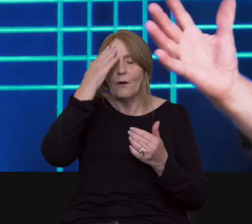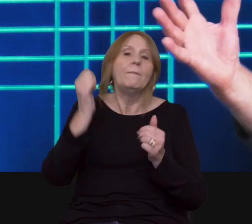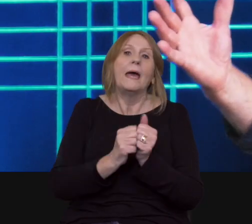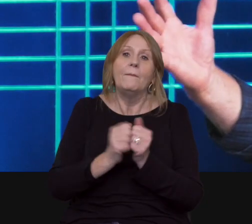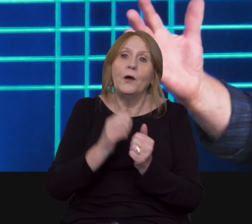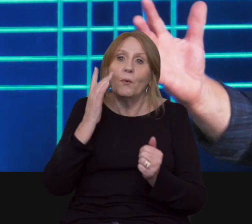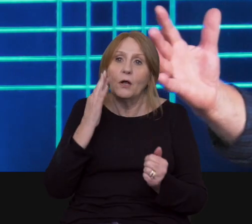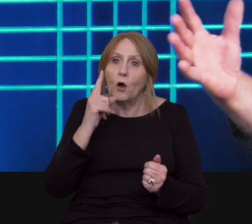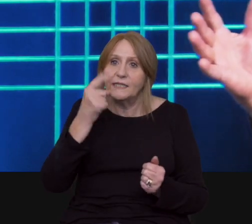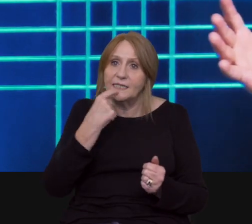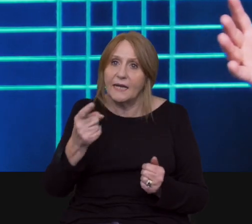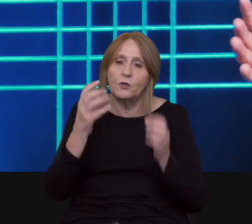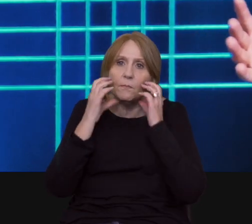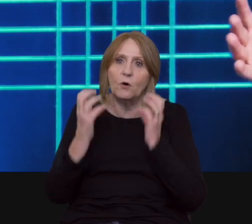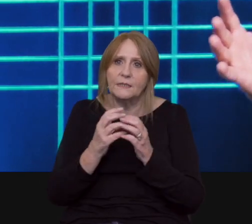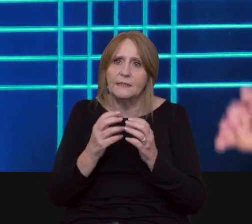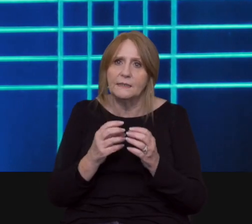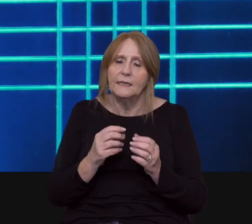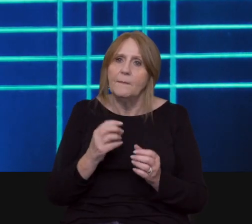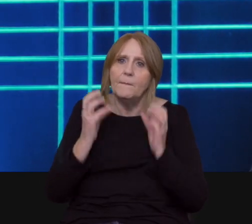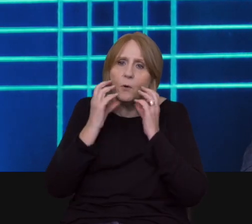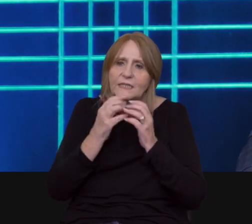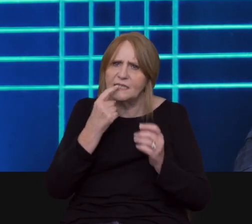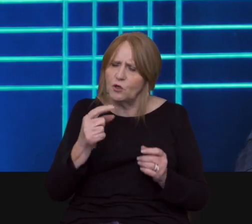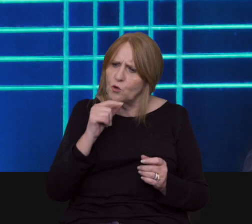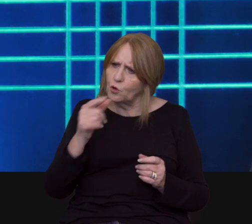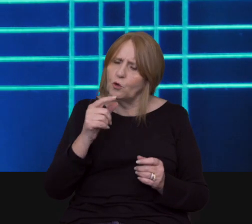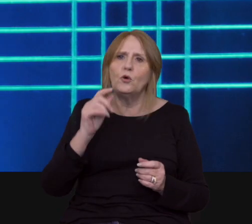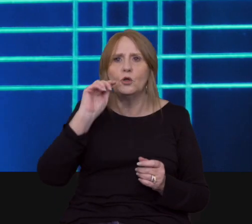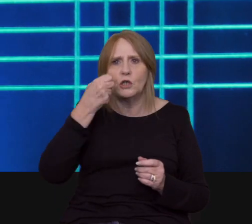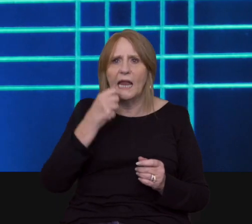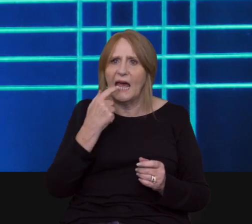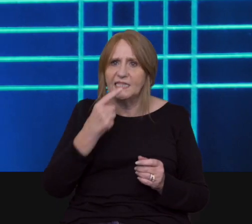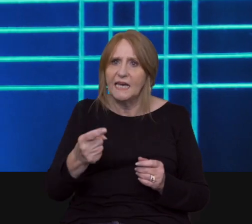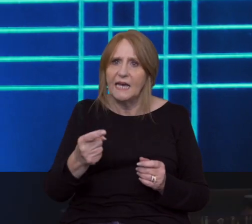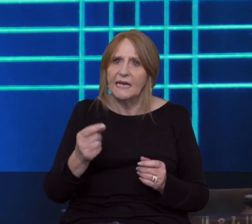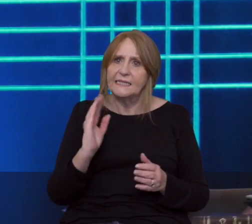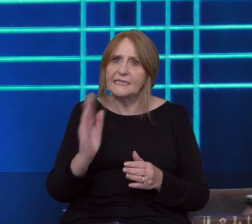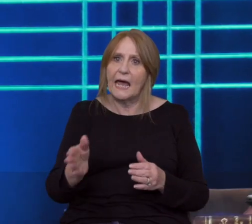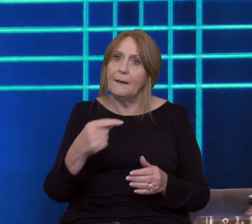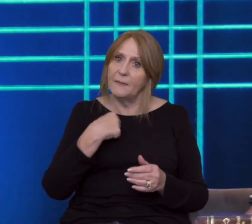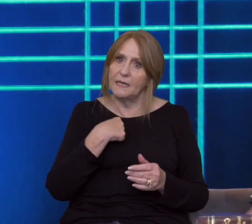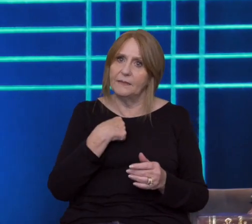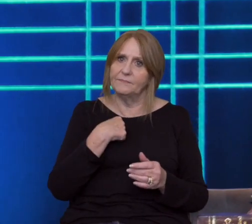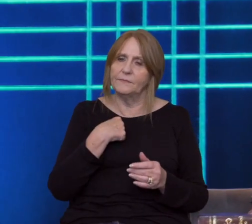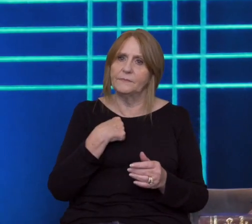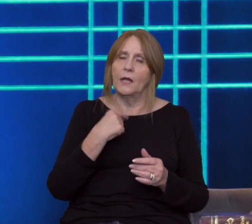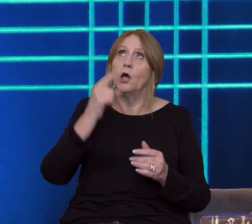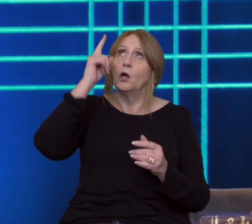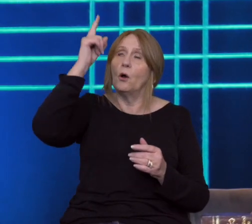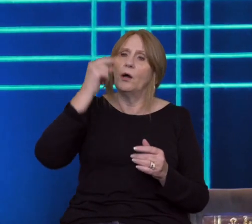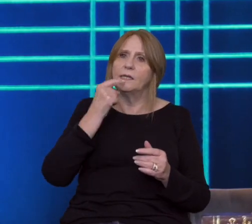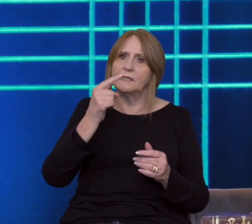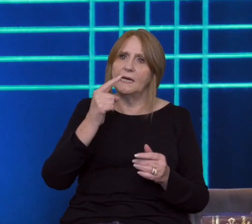say sent me, when he was being commissioned to go and confront Pharaoh? Just said, I am. And that great I am